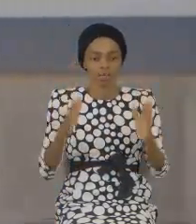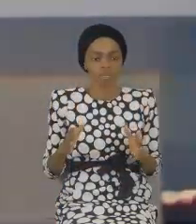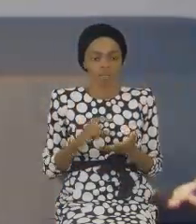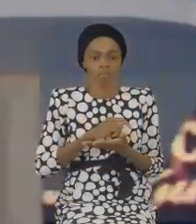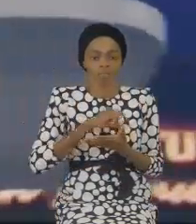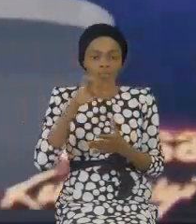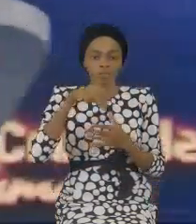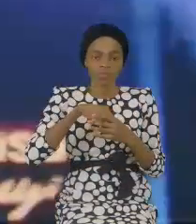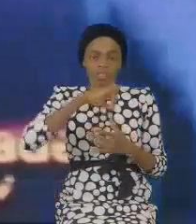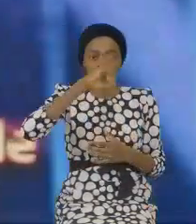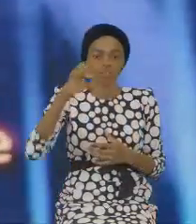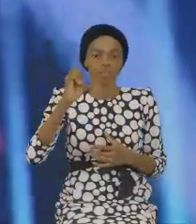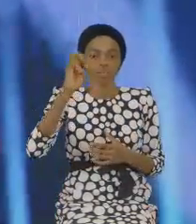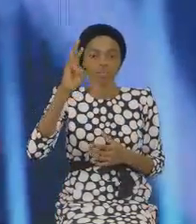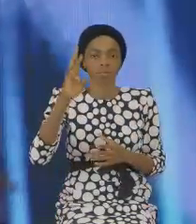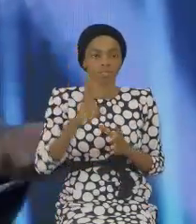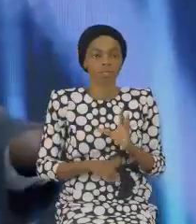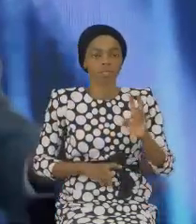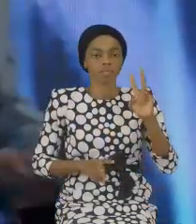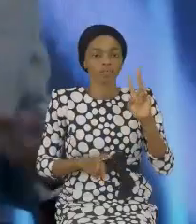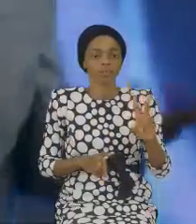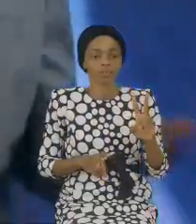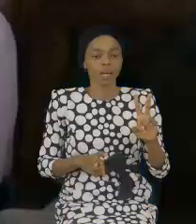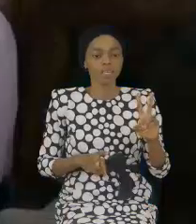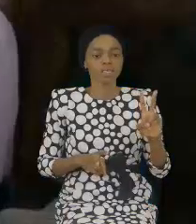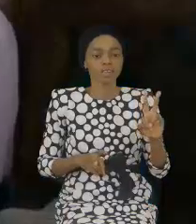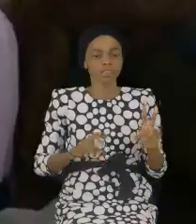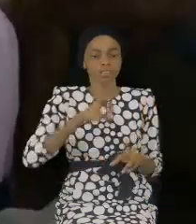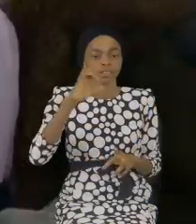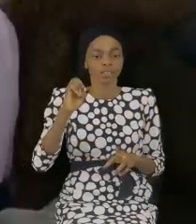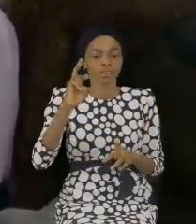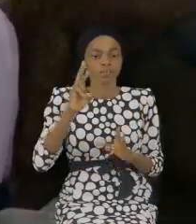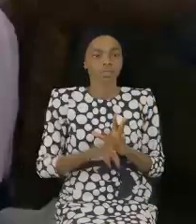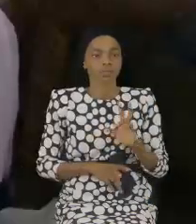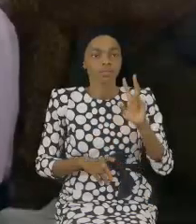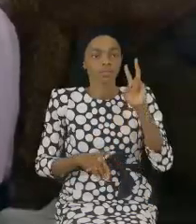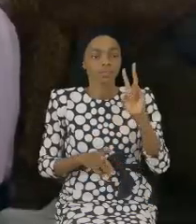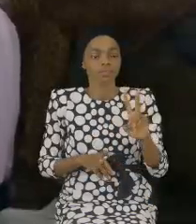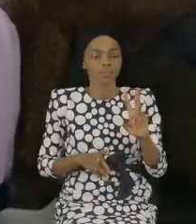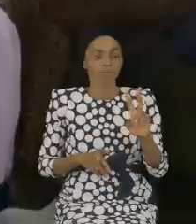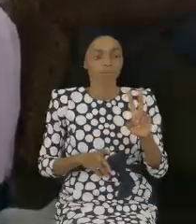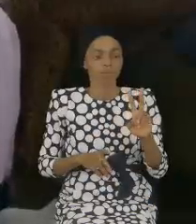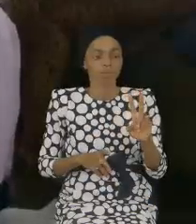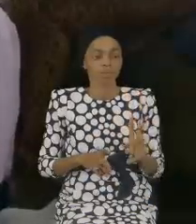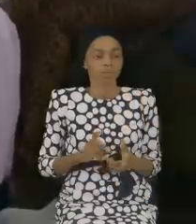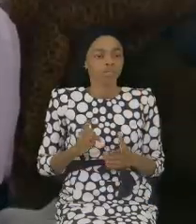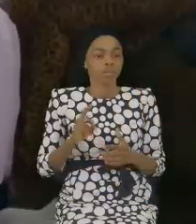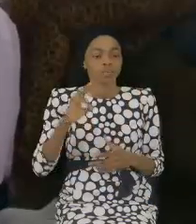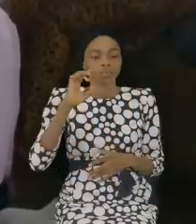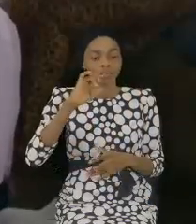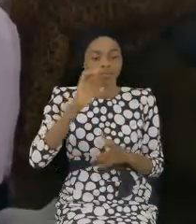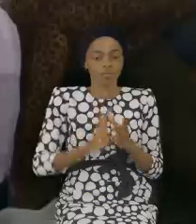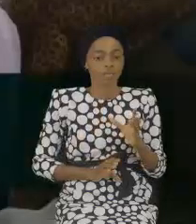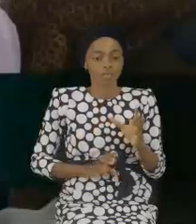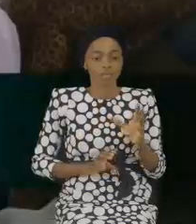in Jeremiah chapter 2, and I'm reading from verses 6 and 7. Jeremiah chapter 2, verse 6,